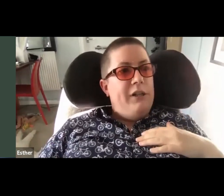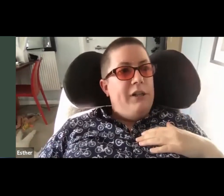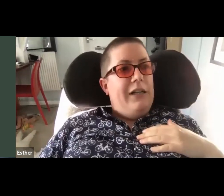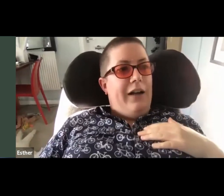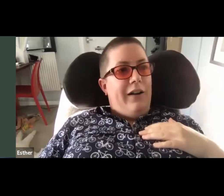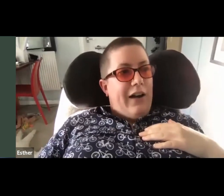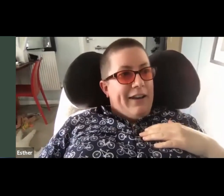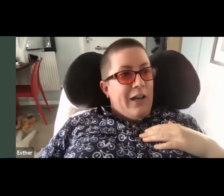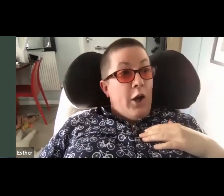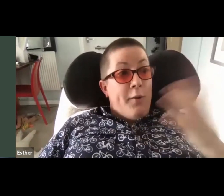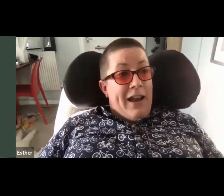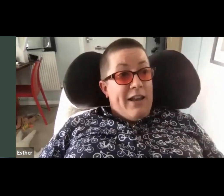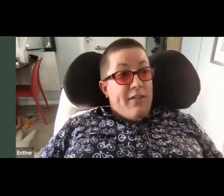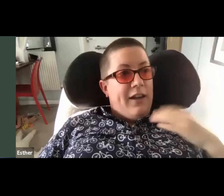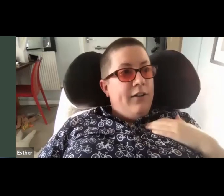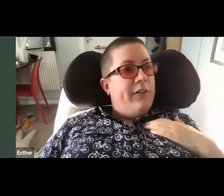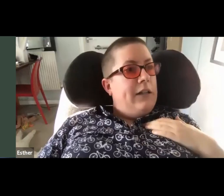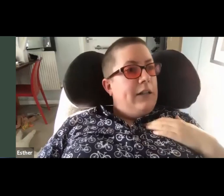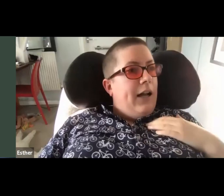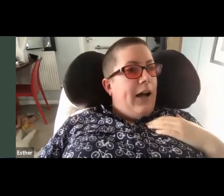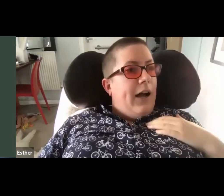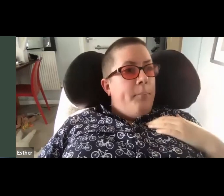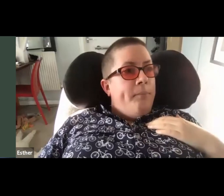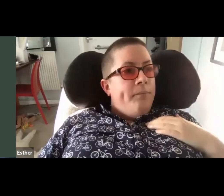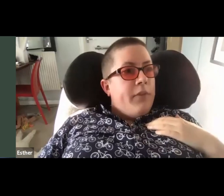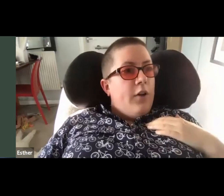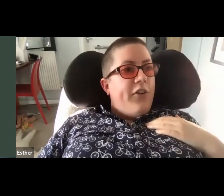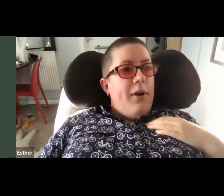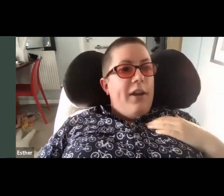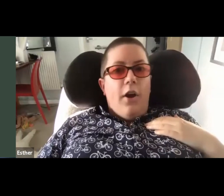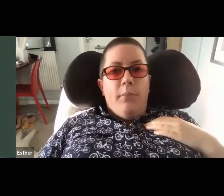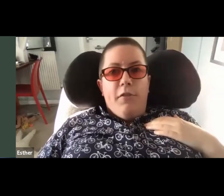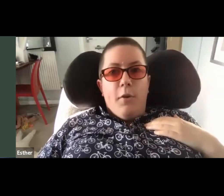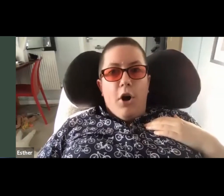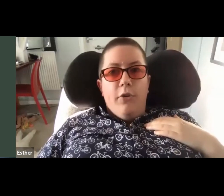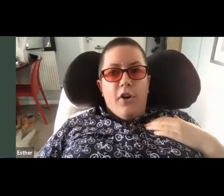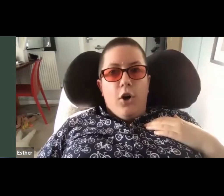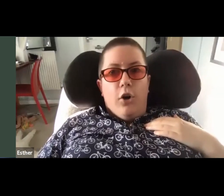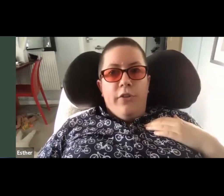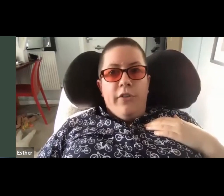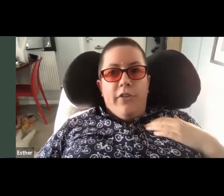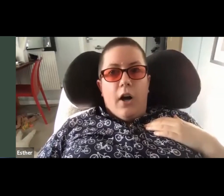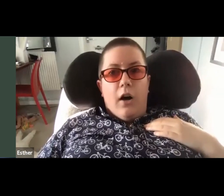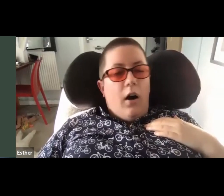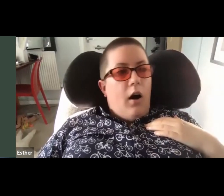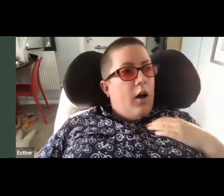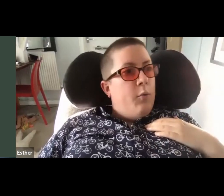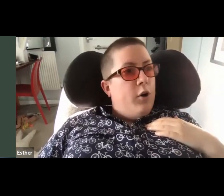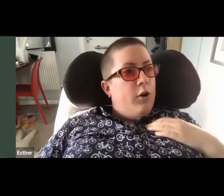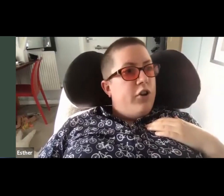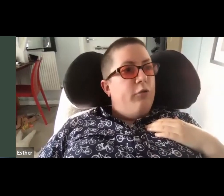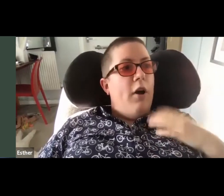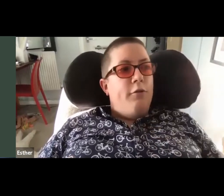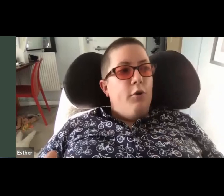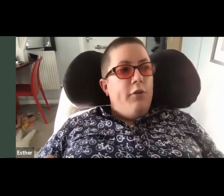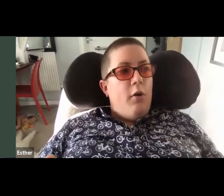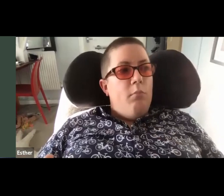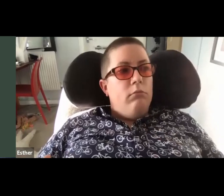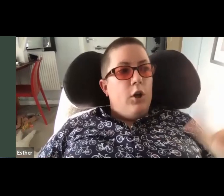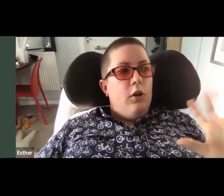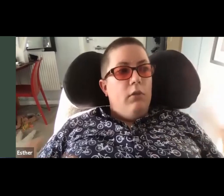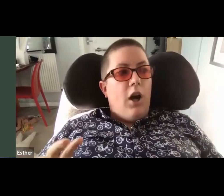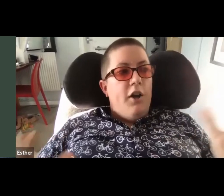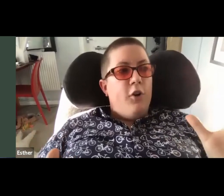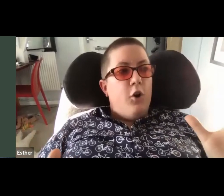shop and learned many things. So in terms of the pros and cons, I will just run through